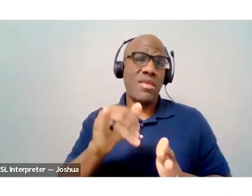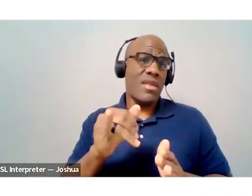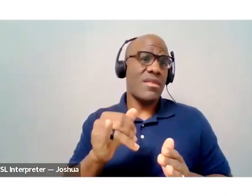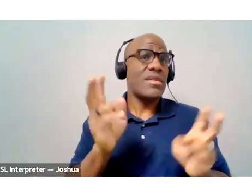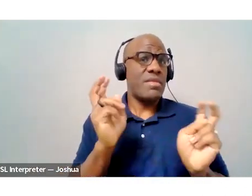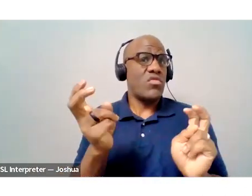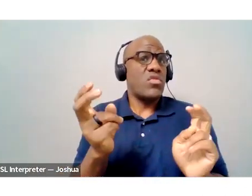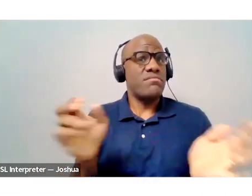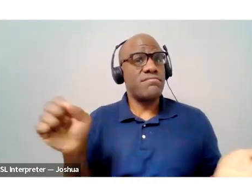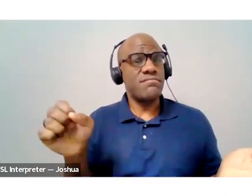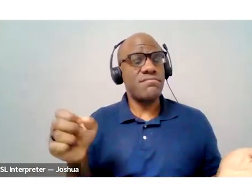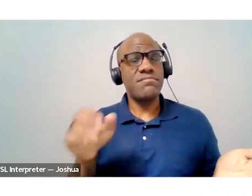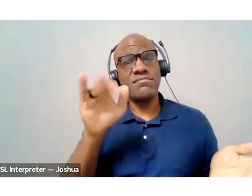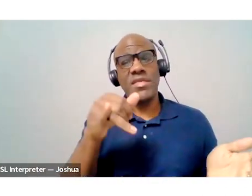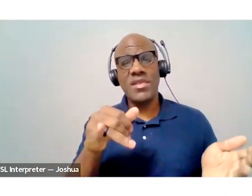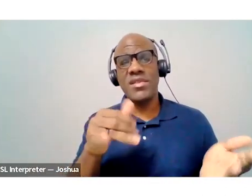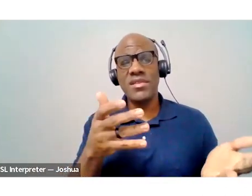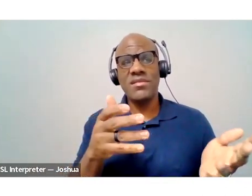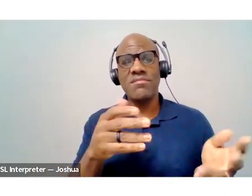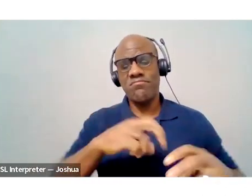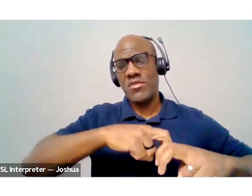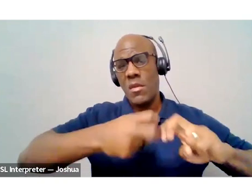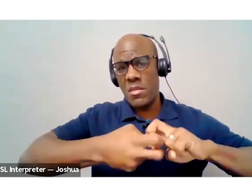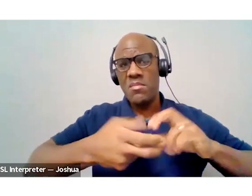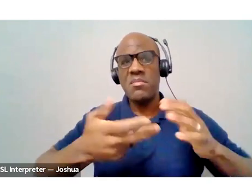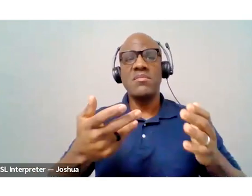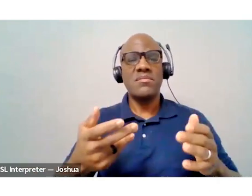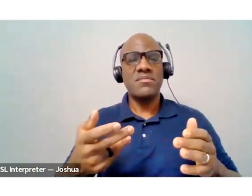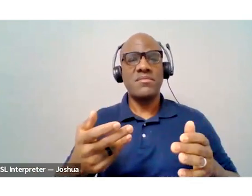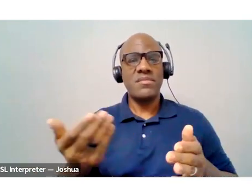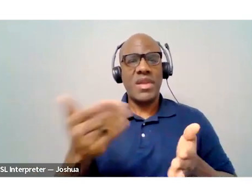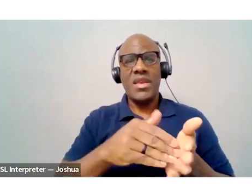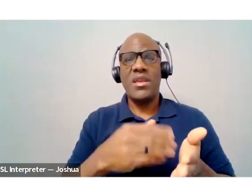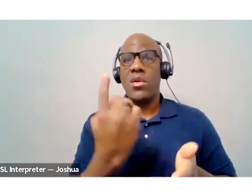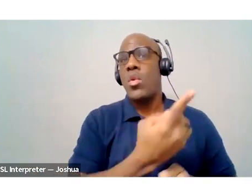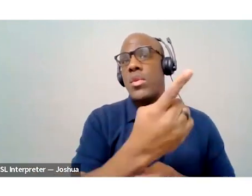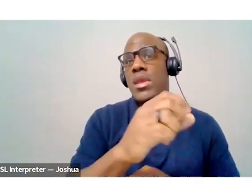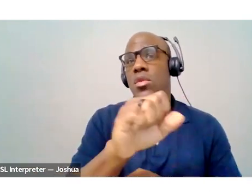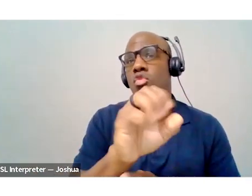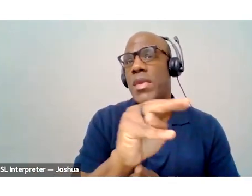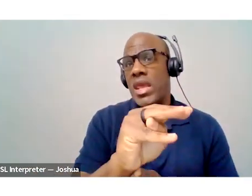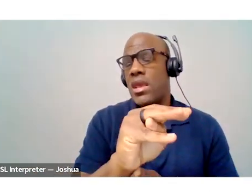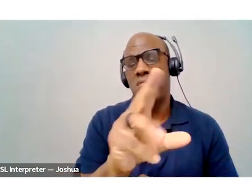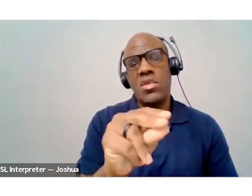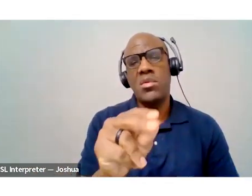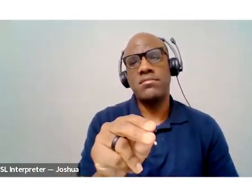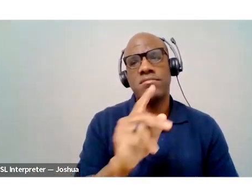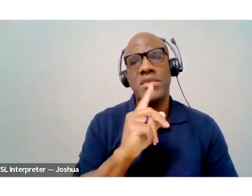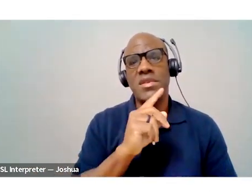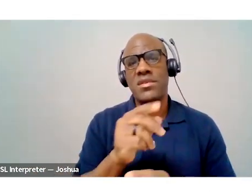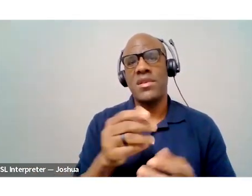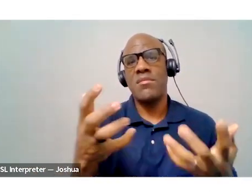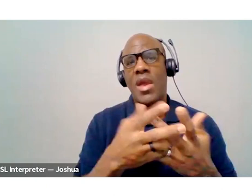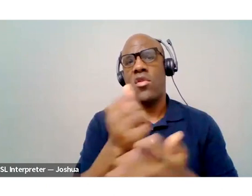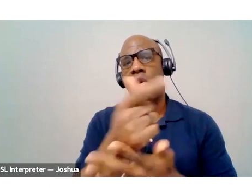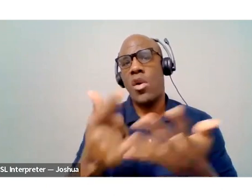a problematic practice that isn't just, again, in the social media moment, but what are ways